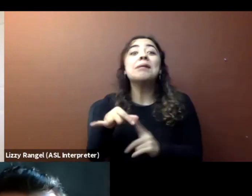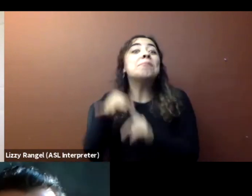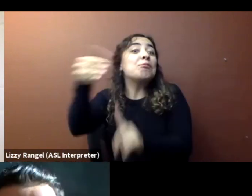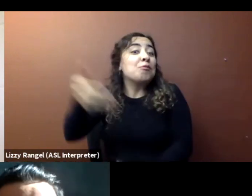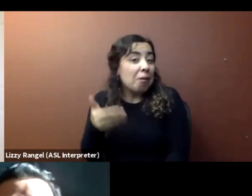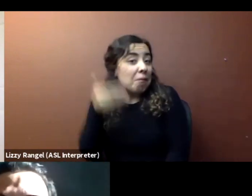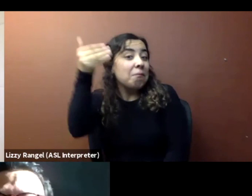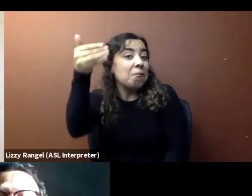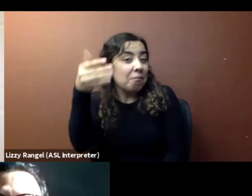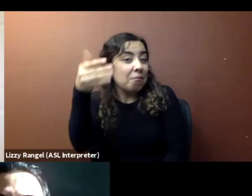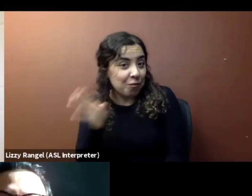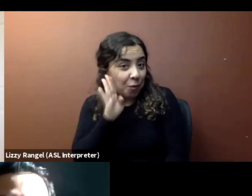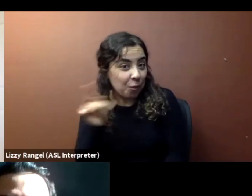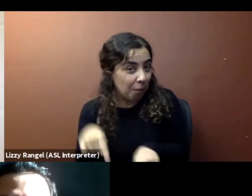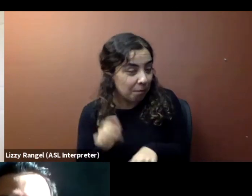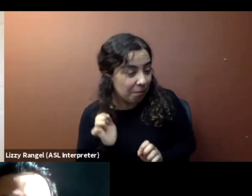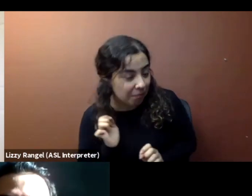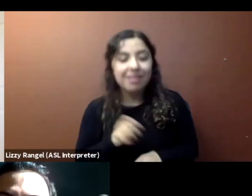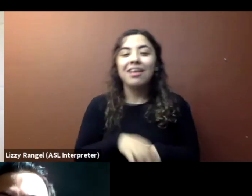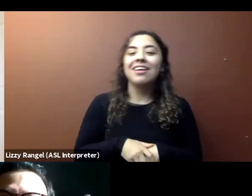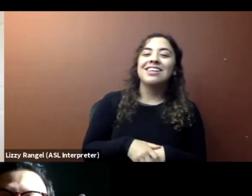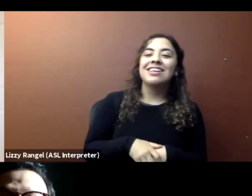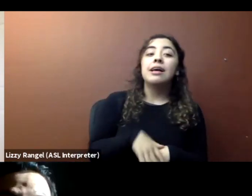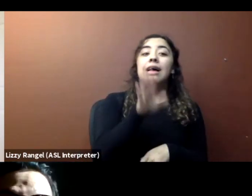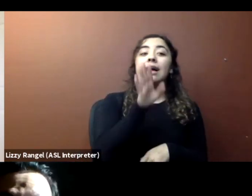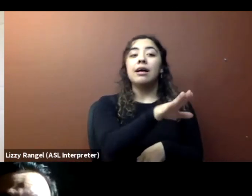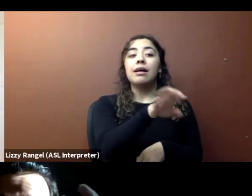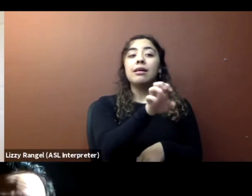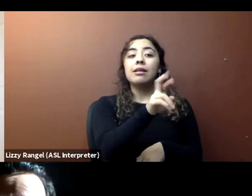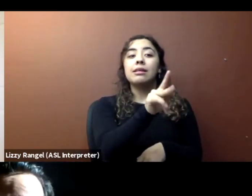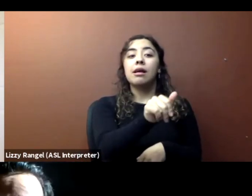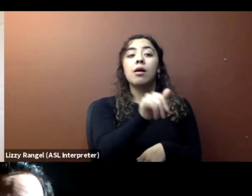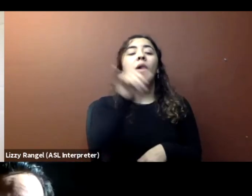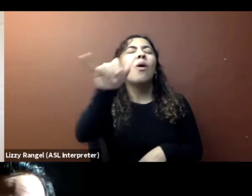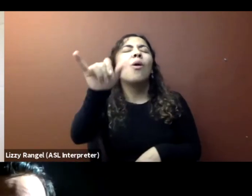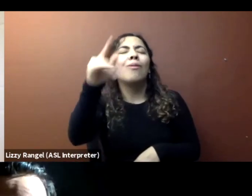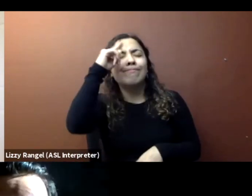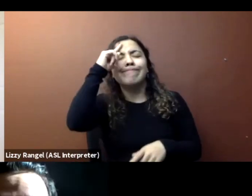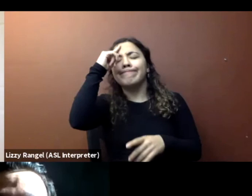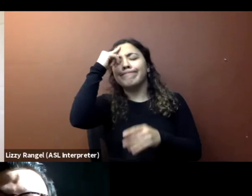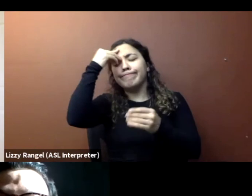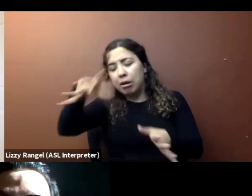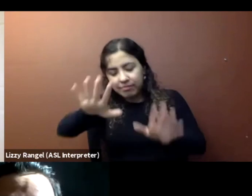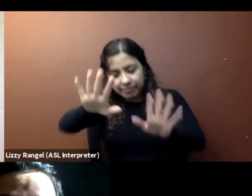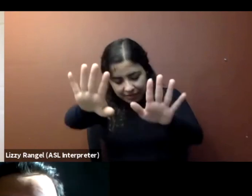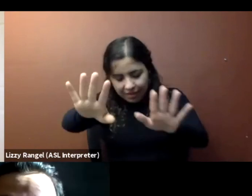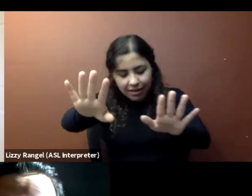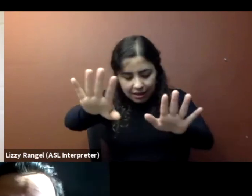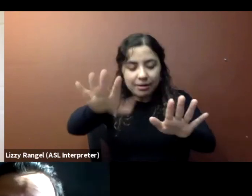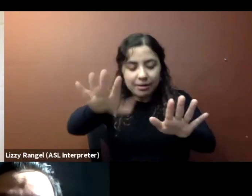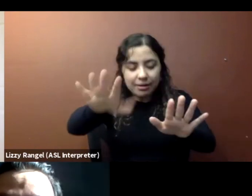Erika, the one thing that I want to say is that the PDF of that exercise will be sent to everyone